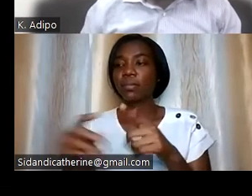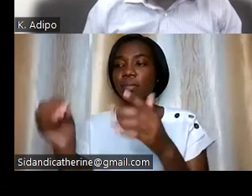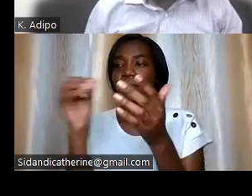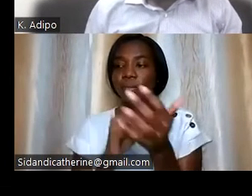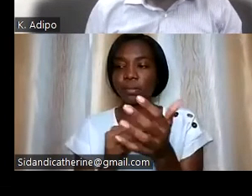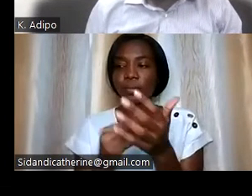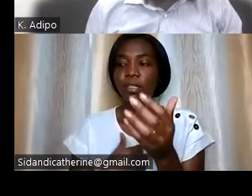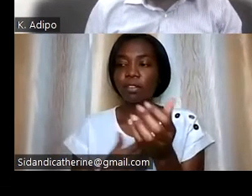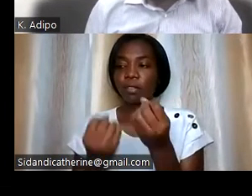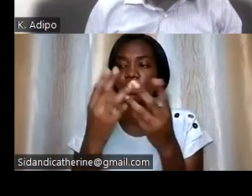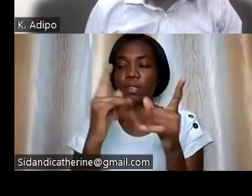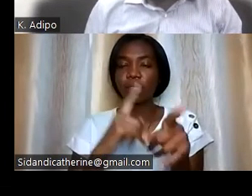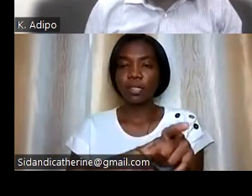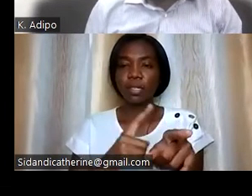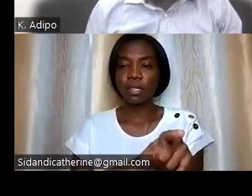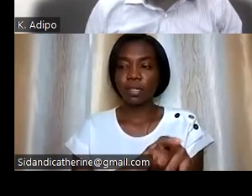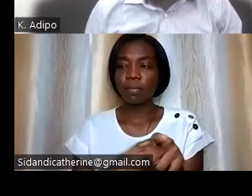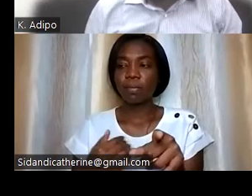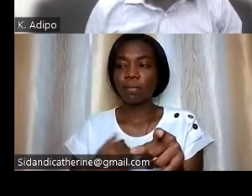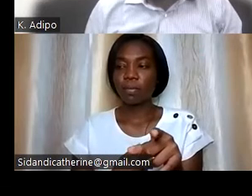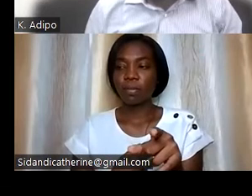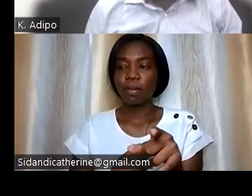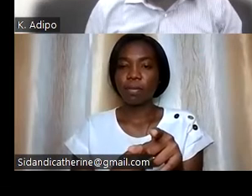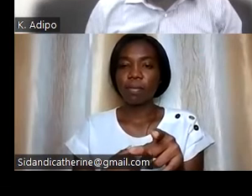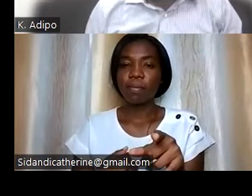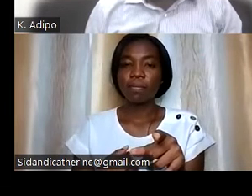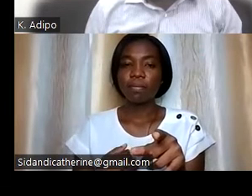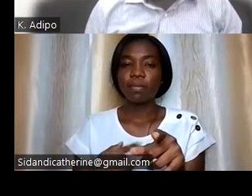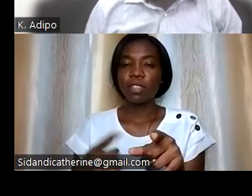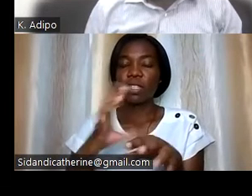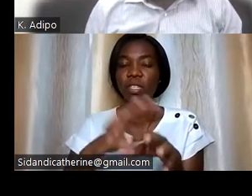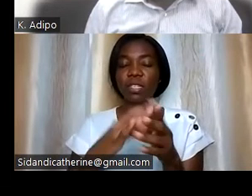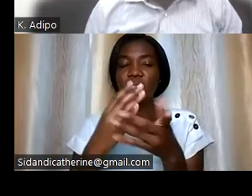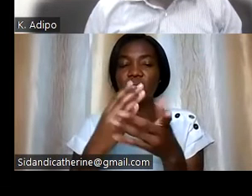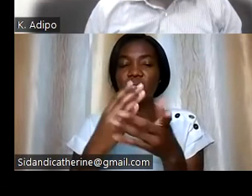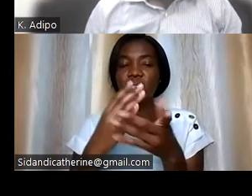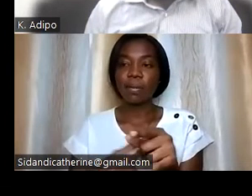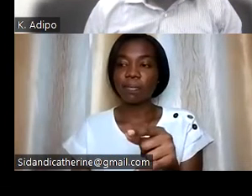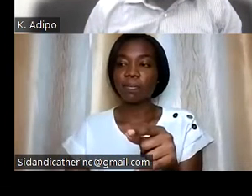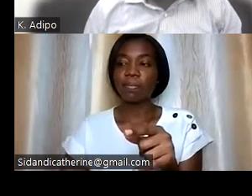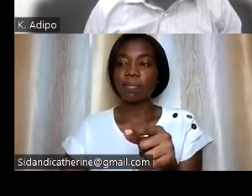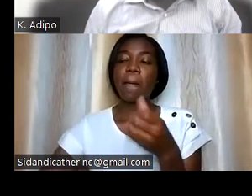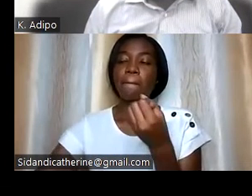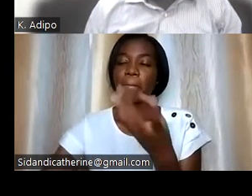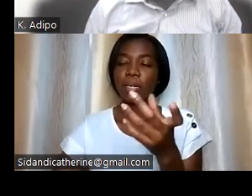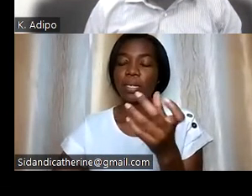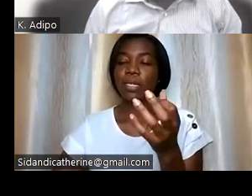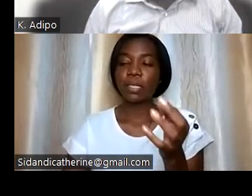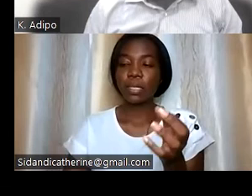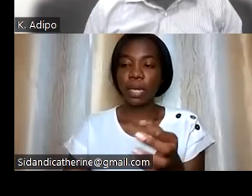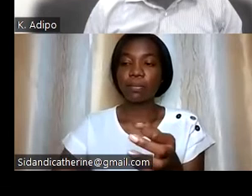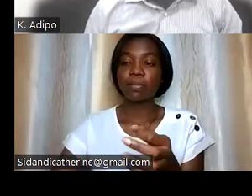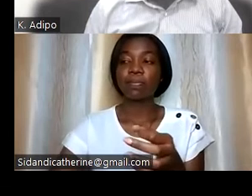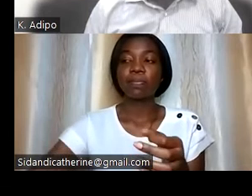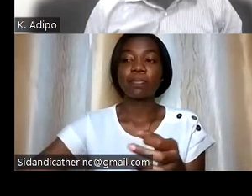we win grants, you find that sometimes, not even sometimes, most times, the HR departments are the